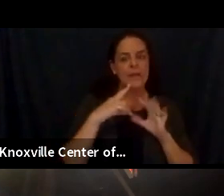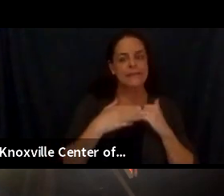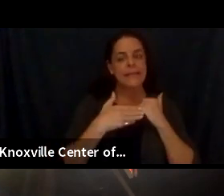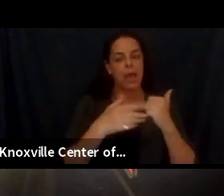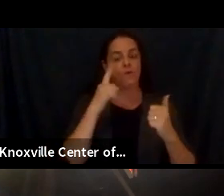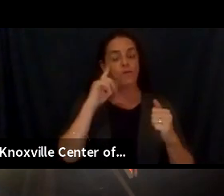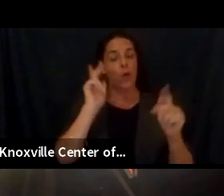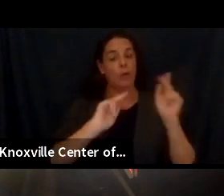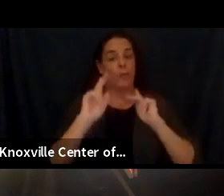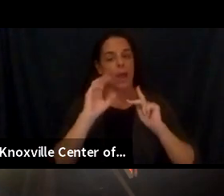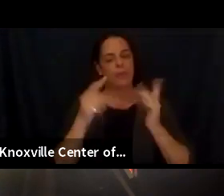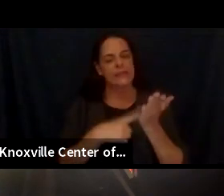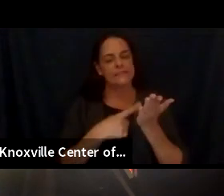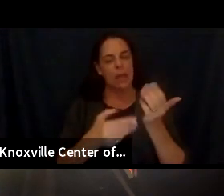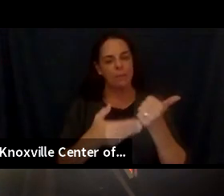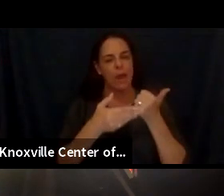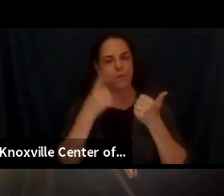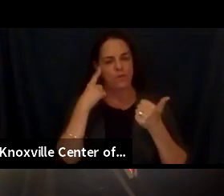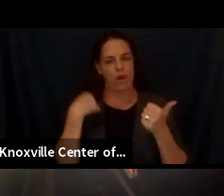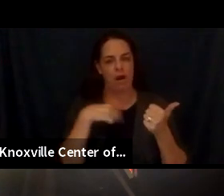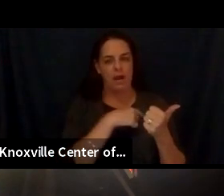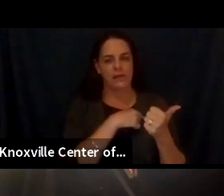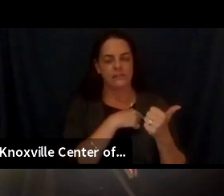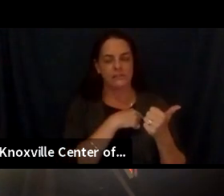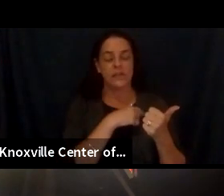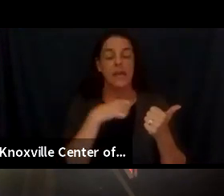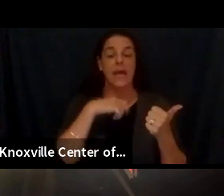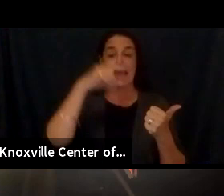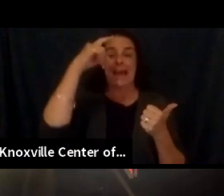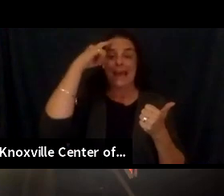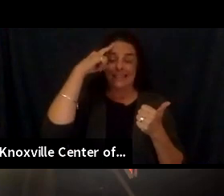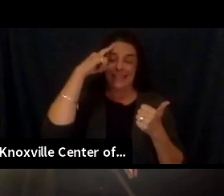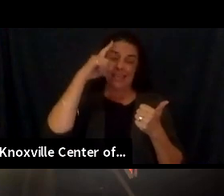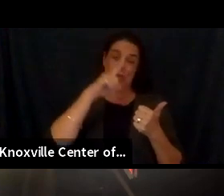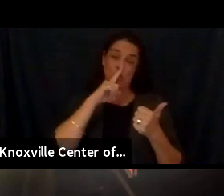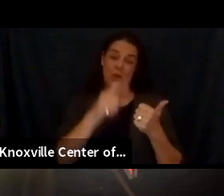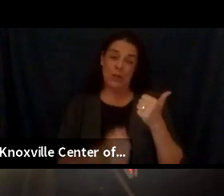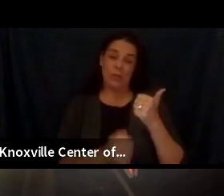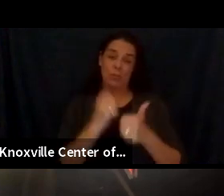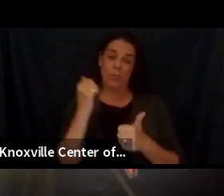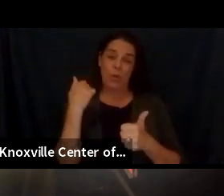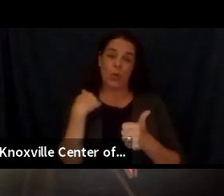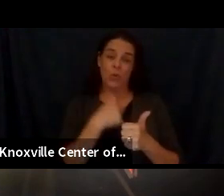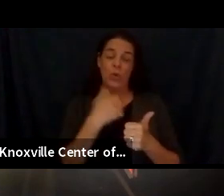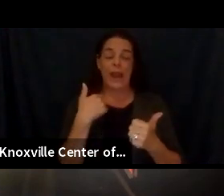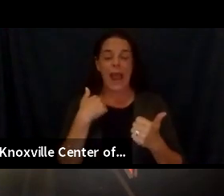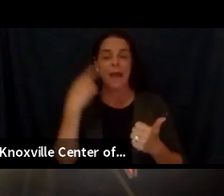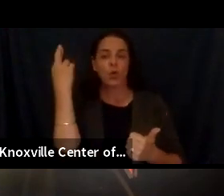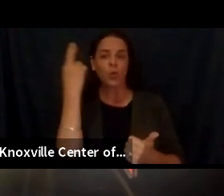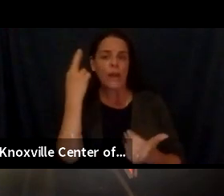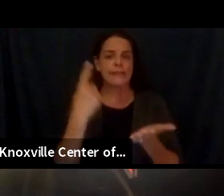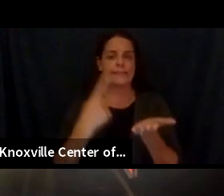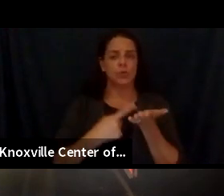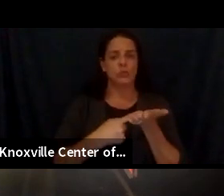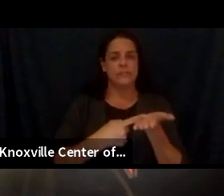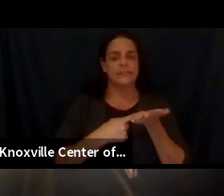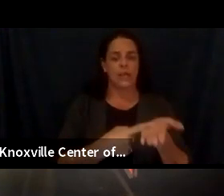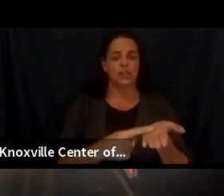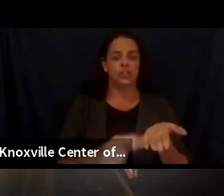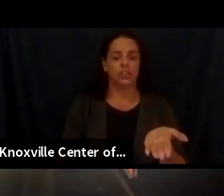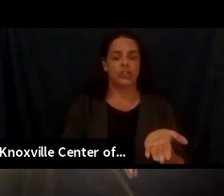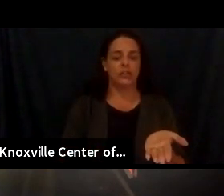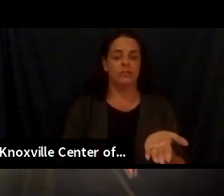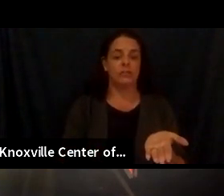think sometimes helpful to us. I think, by and large, we had very reasonable discussion, some